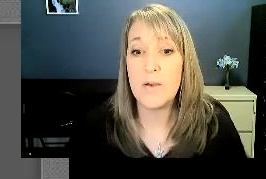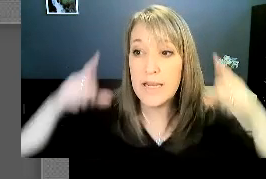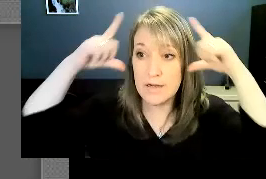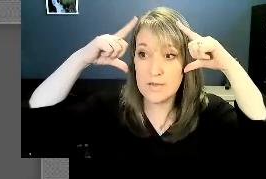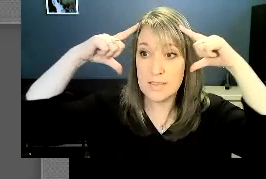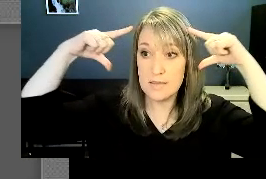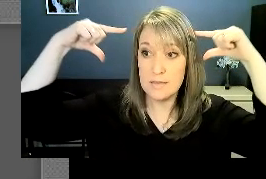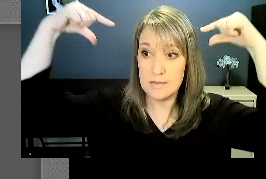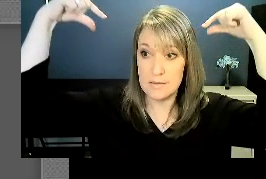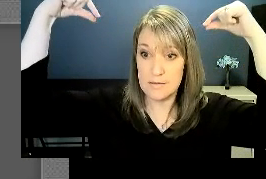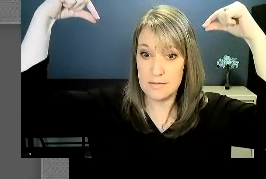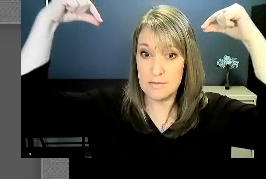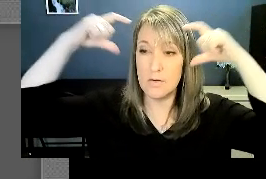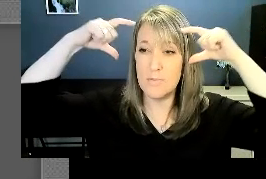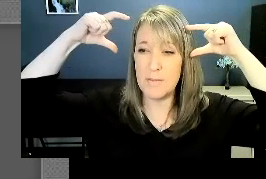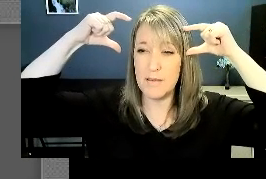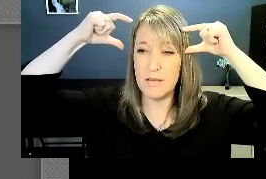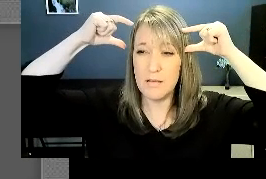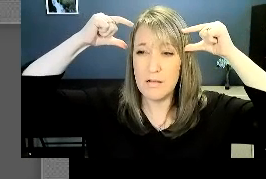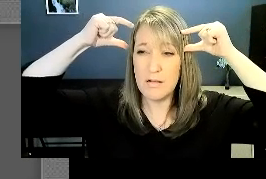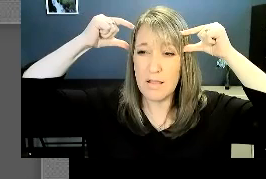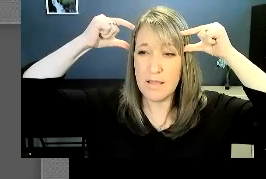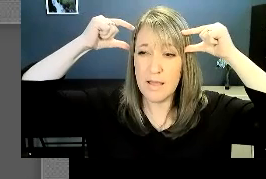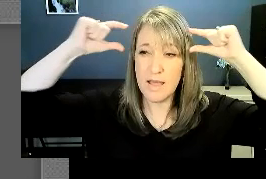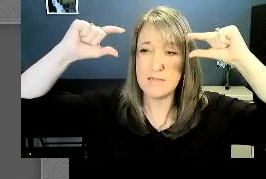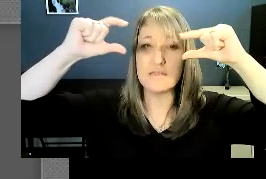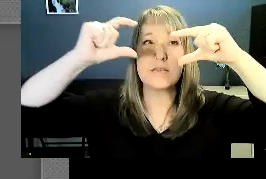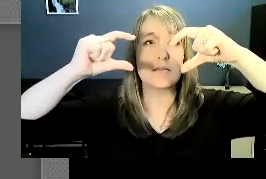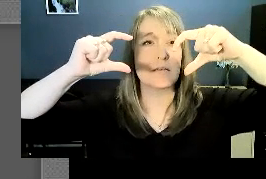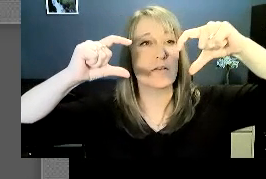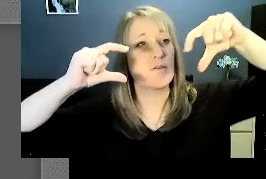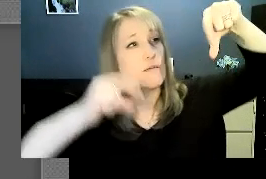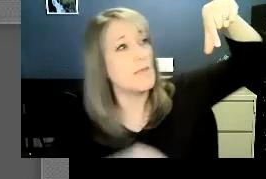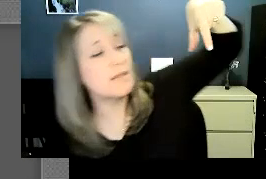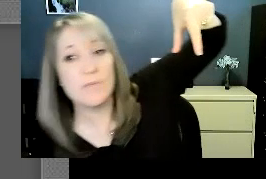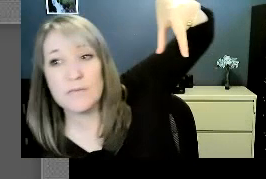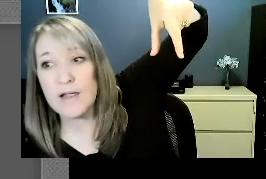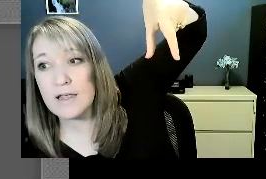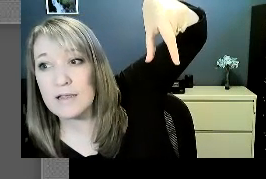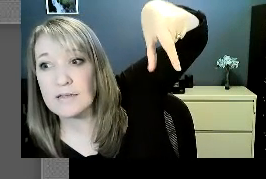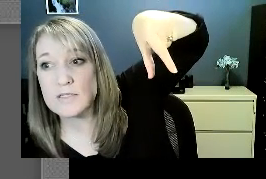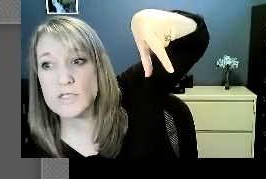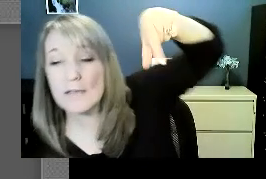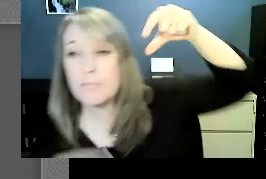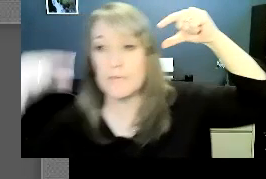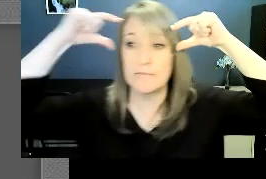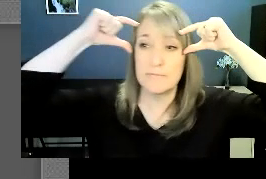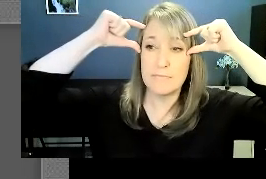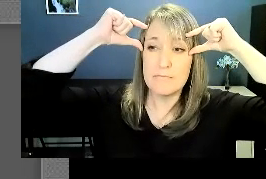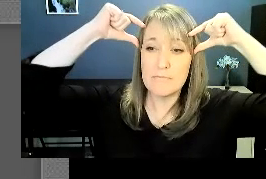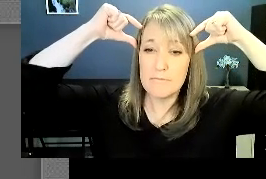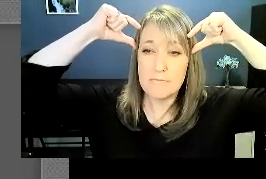how about ears? Or maybe like that. We can make them the right shape.